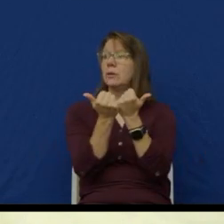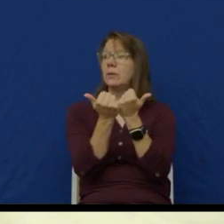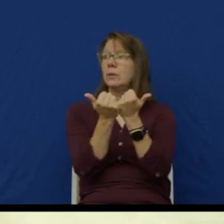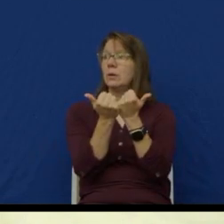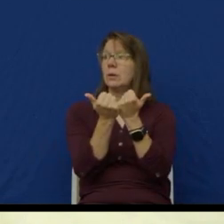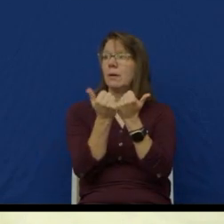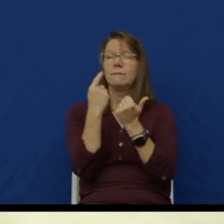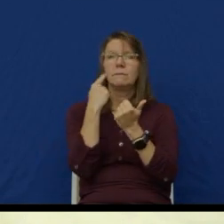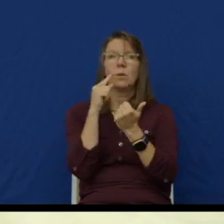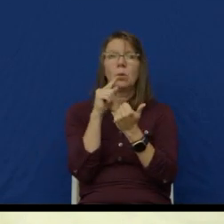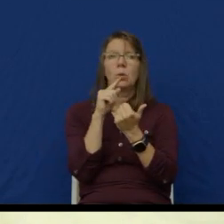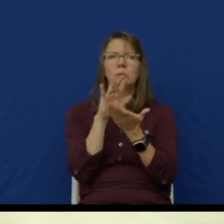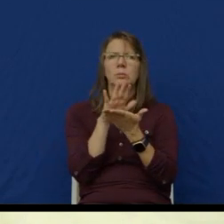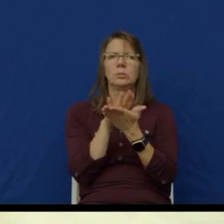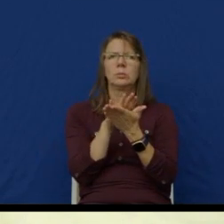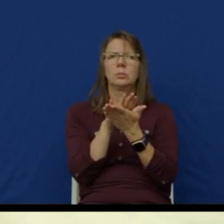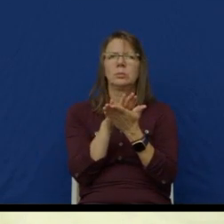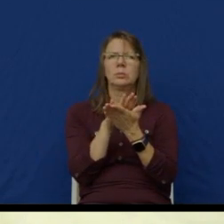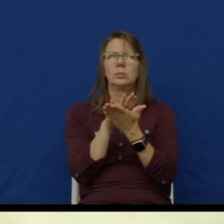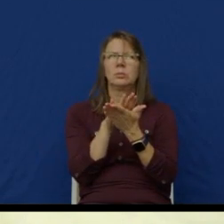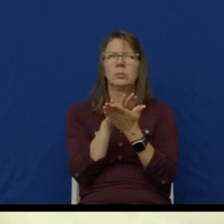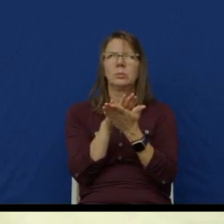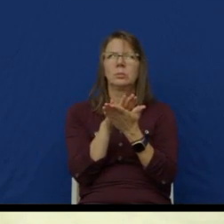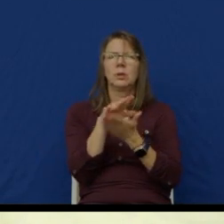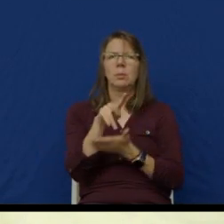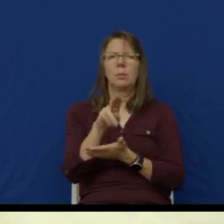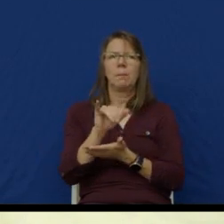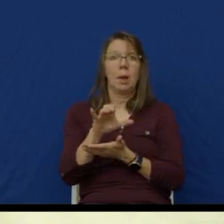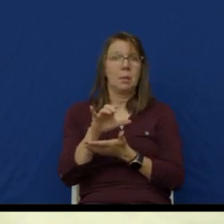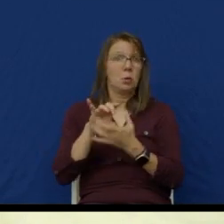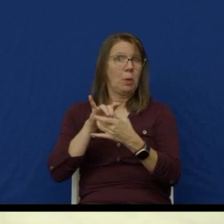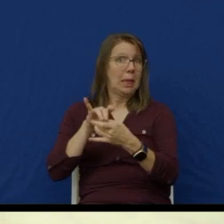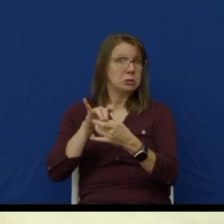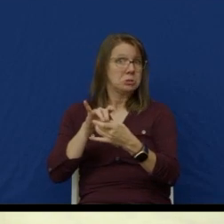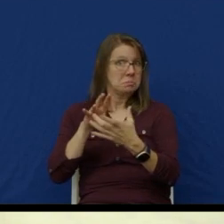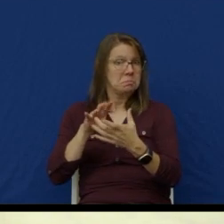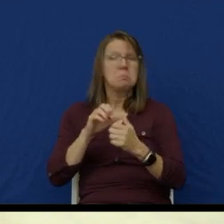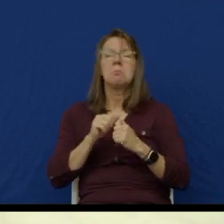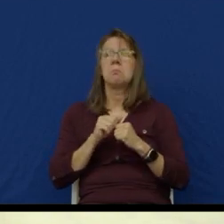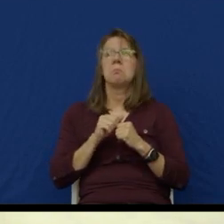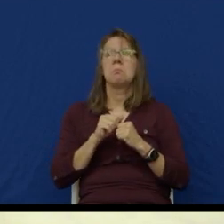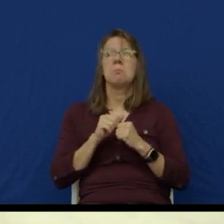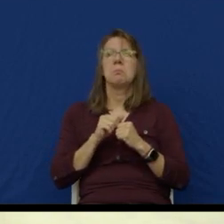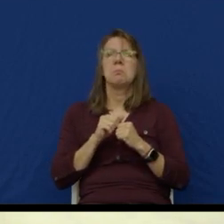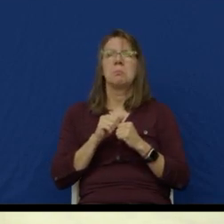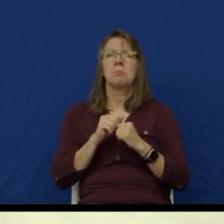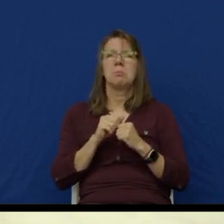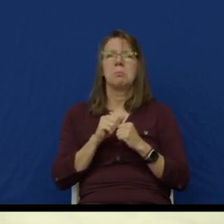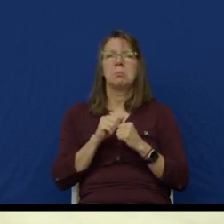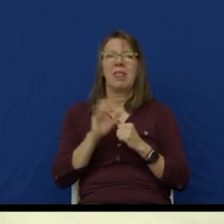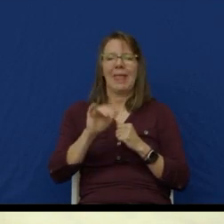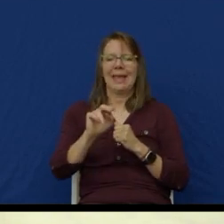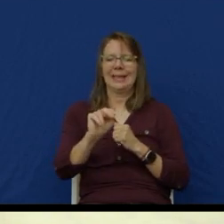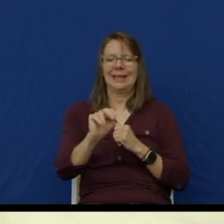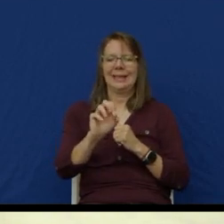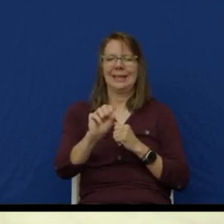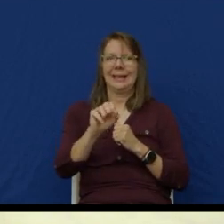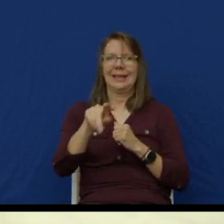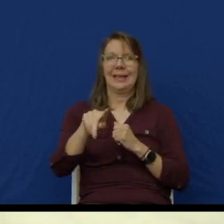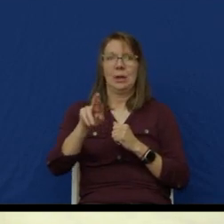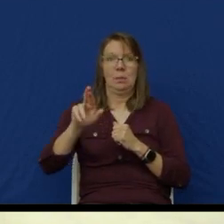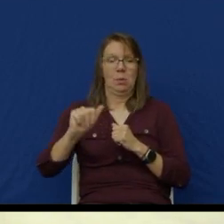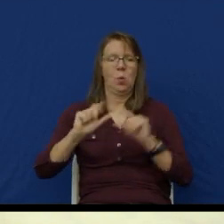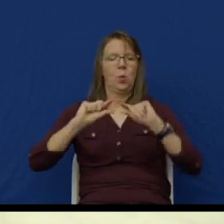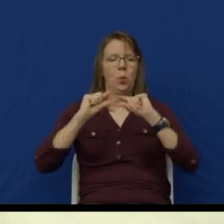of School Public Relations. And the NISPRA group meets every year and offers